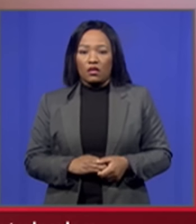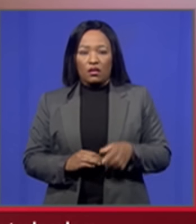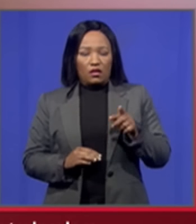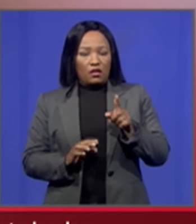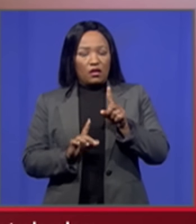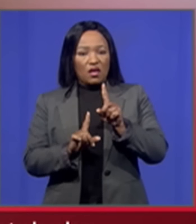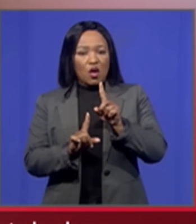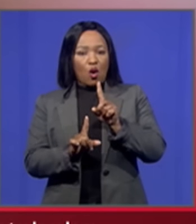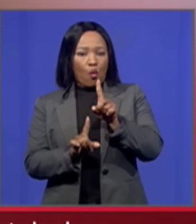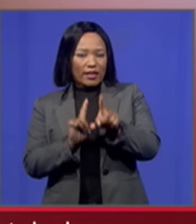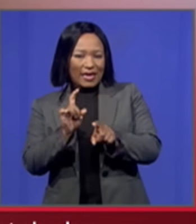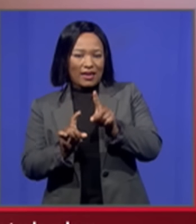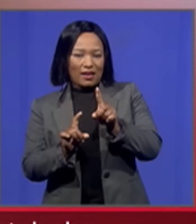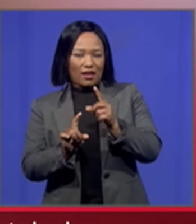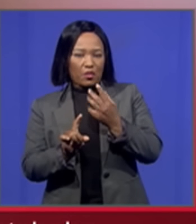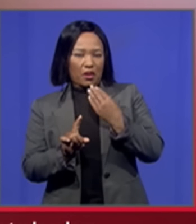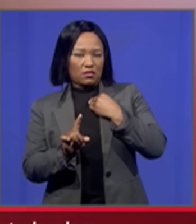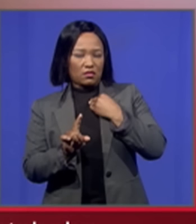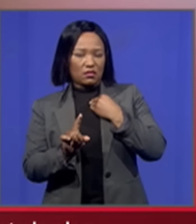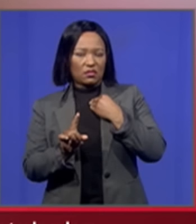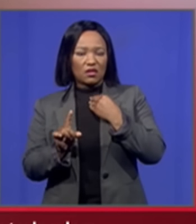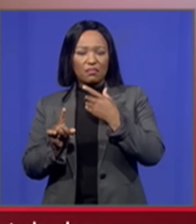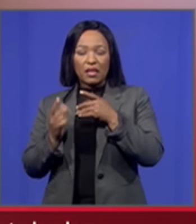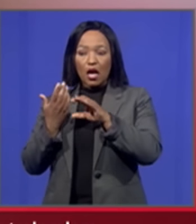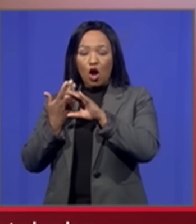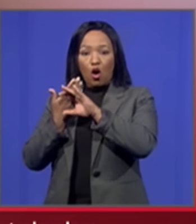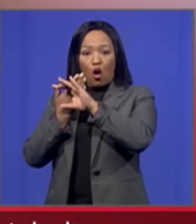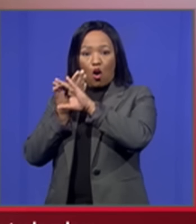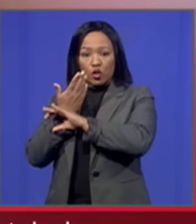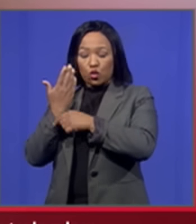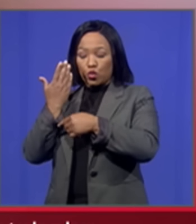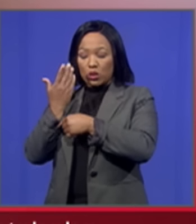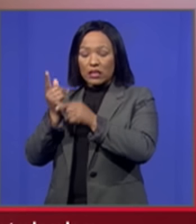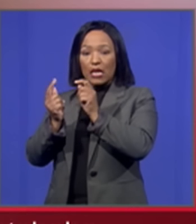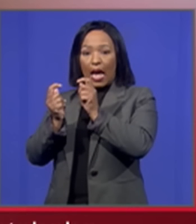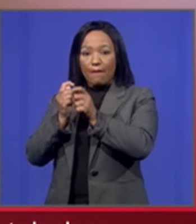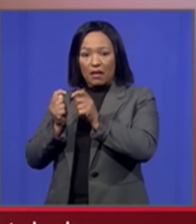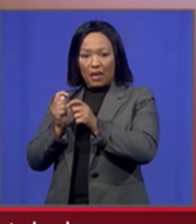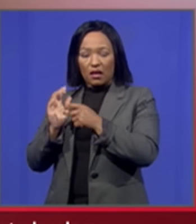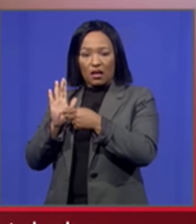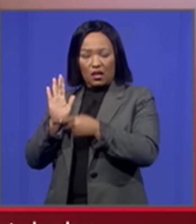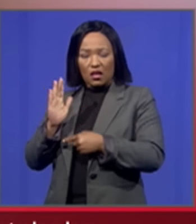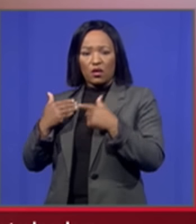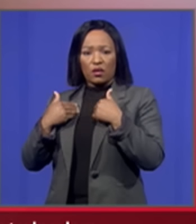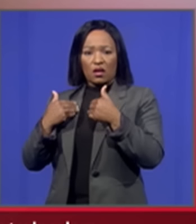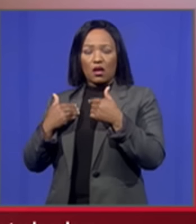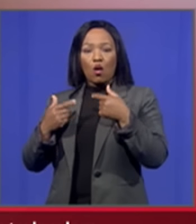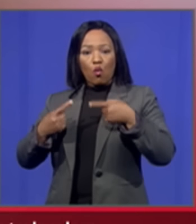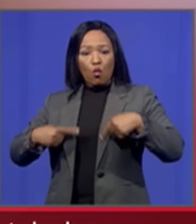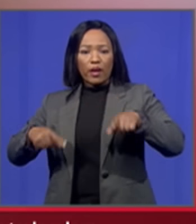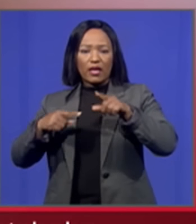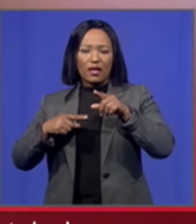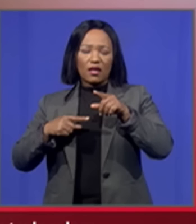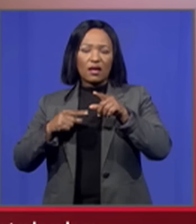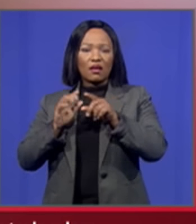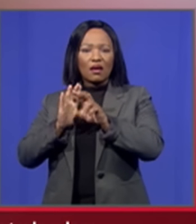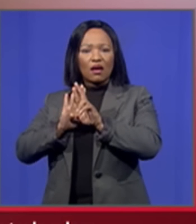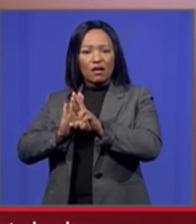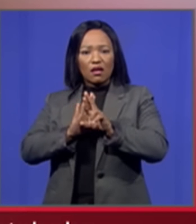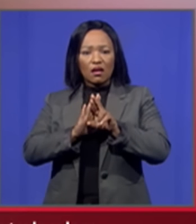that definition in the constitutional amendment so that as public representatives elect